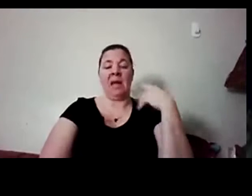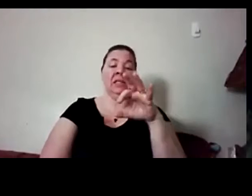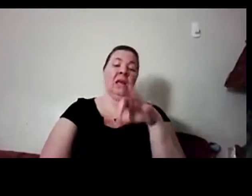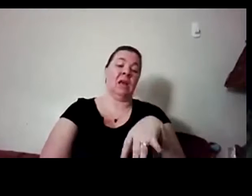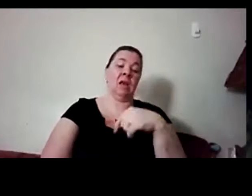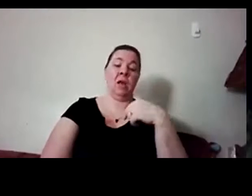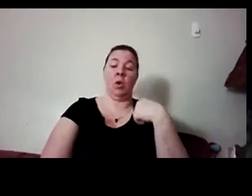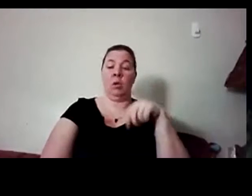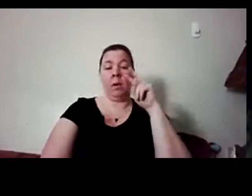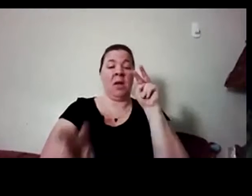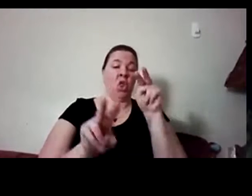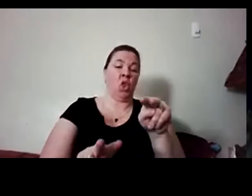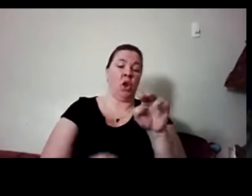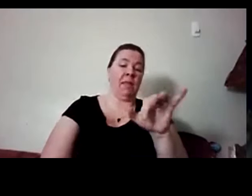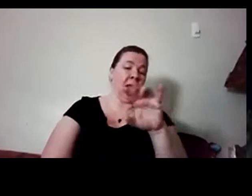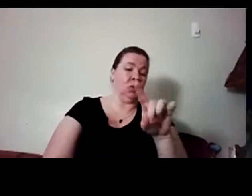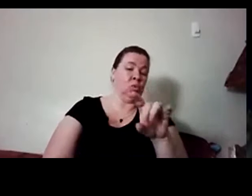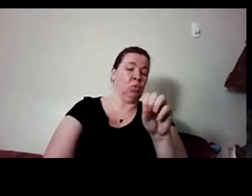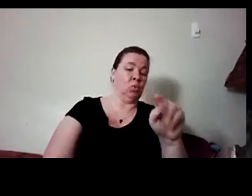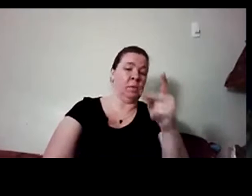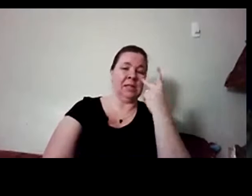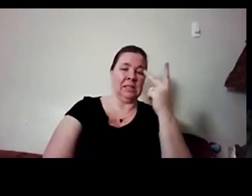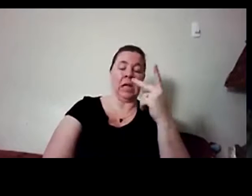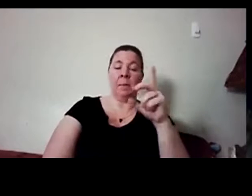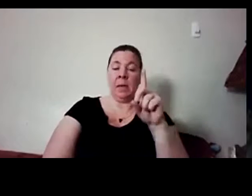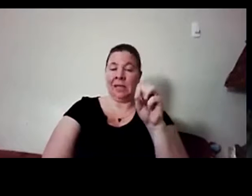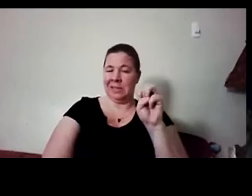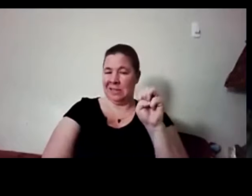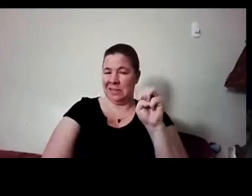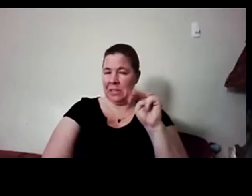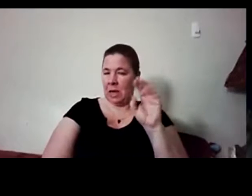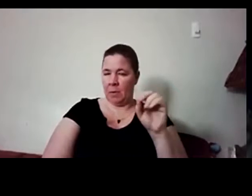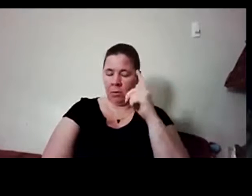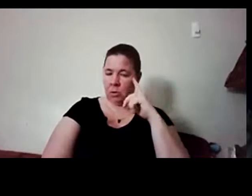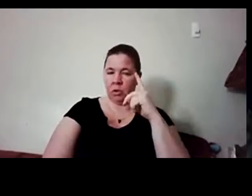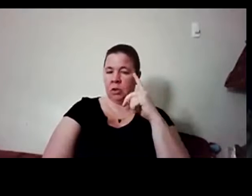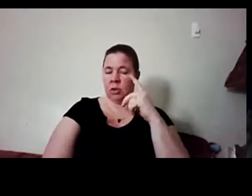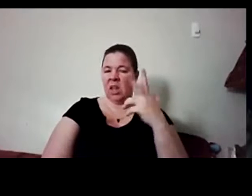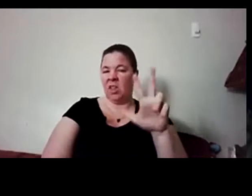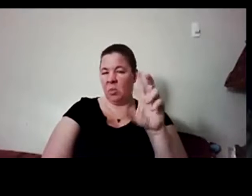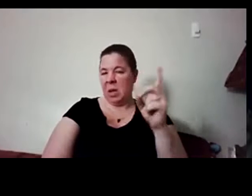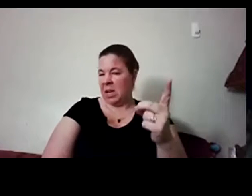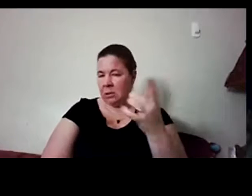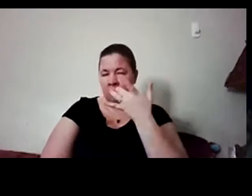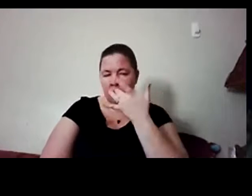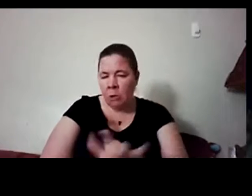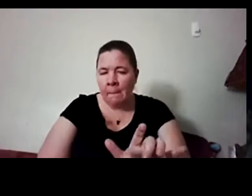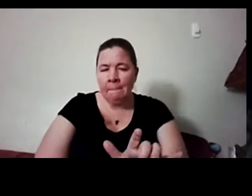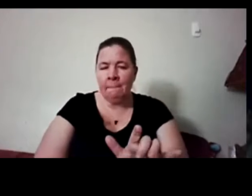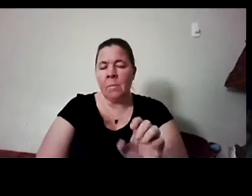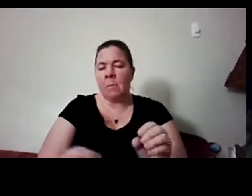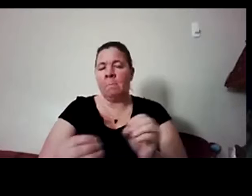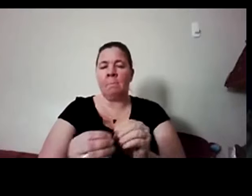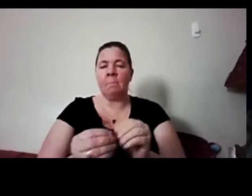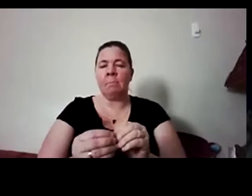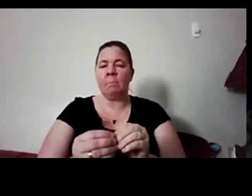able to look at it, see some demo of it. The pictures are sharper, 3D. It is more secure,